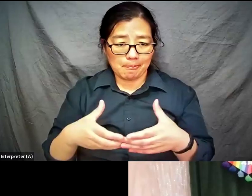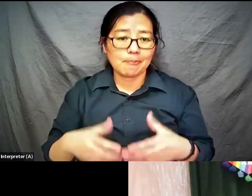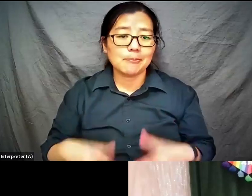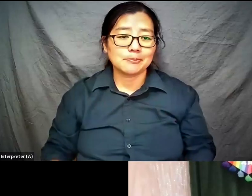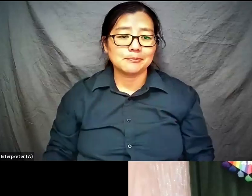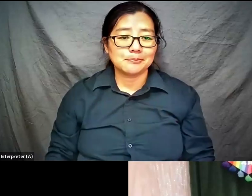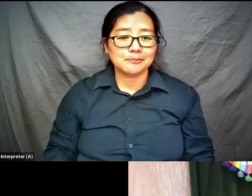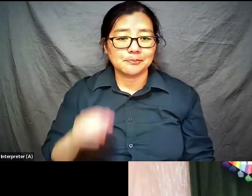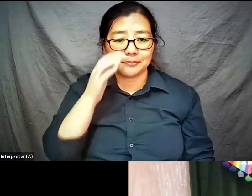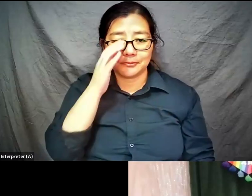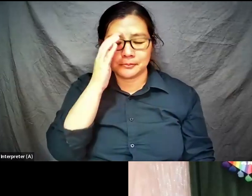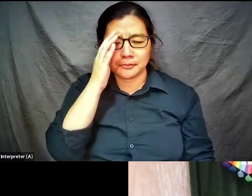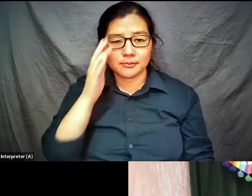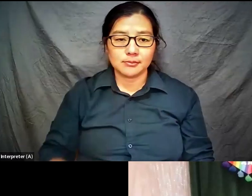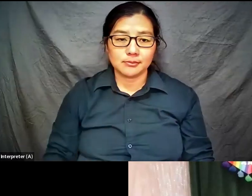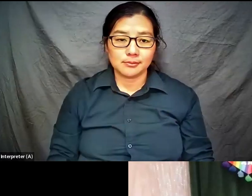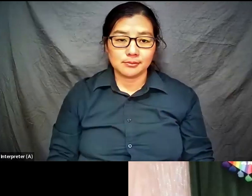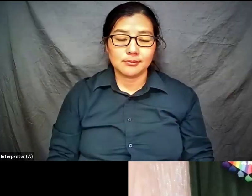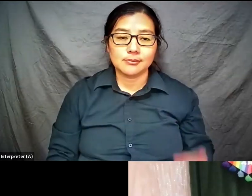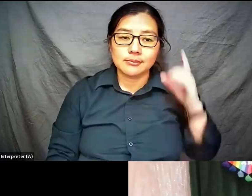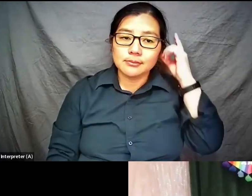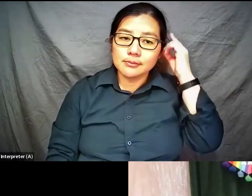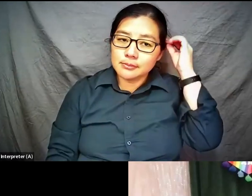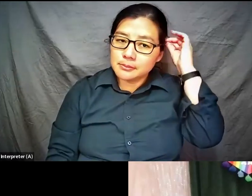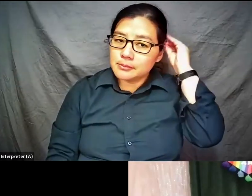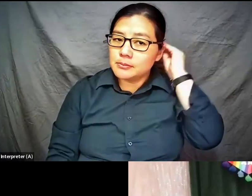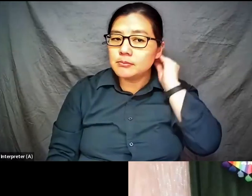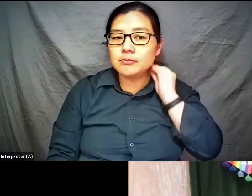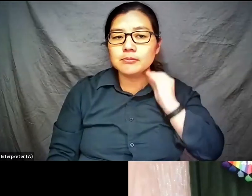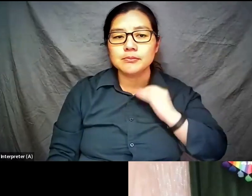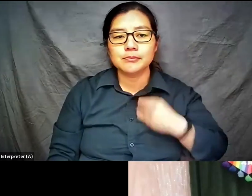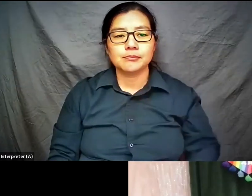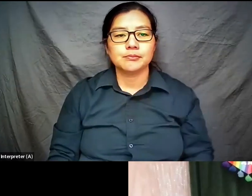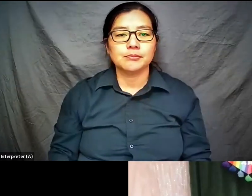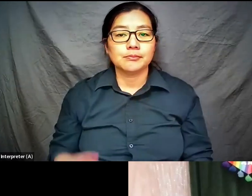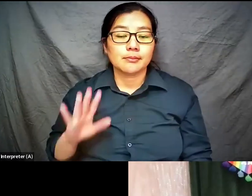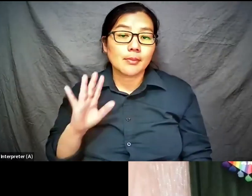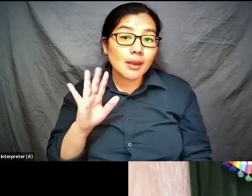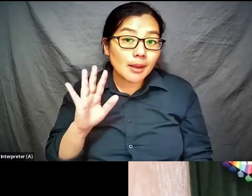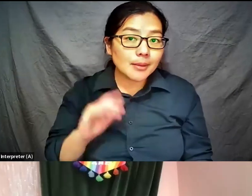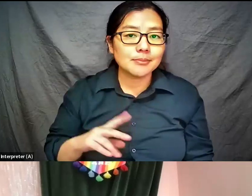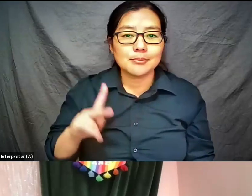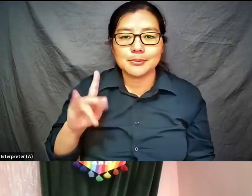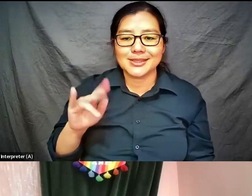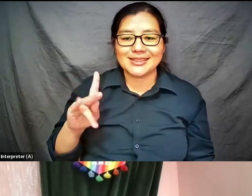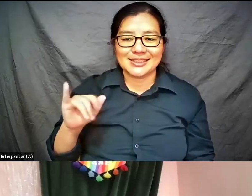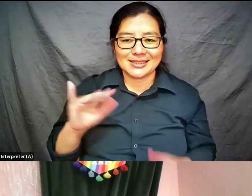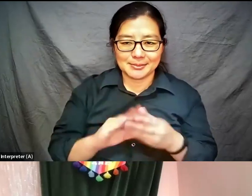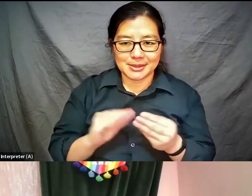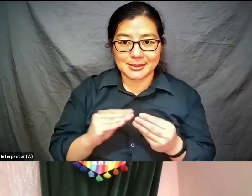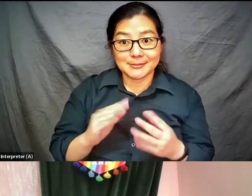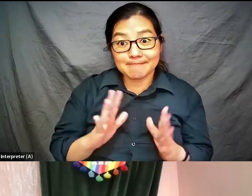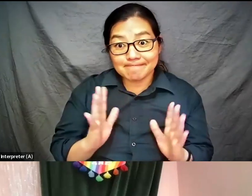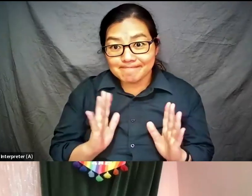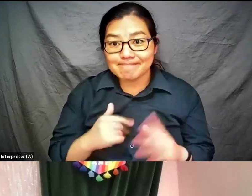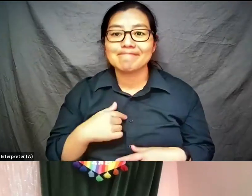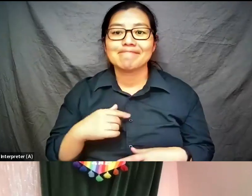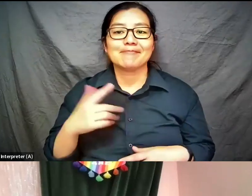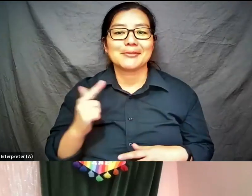not necessarily conflicts that need to be solved. We're so used to being in a world